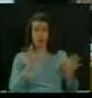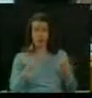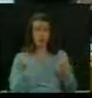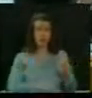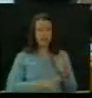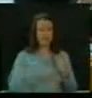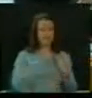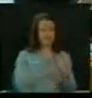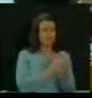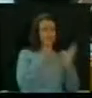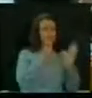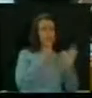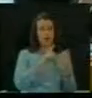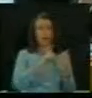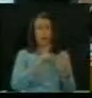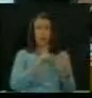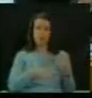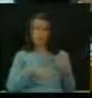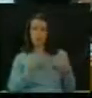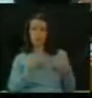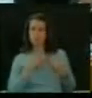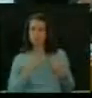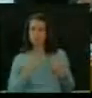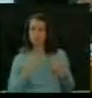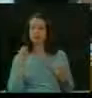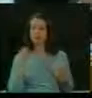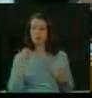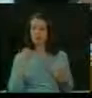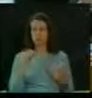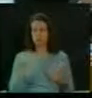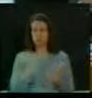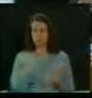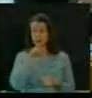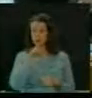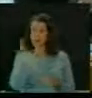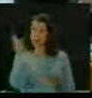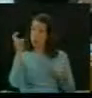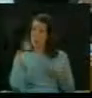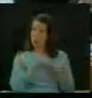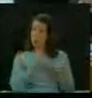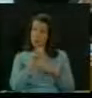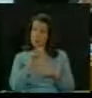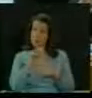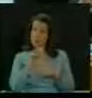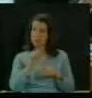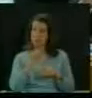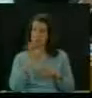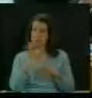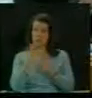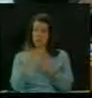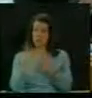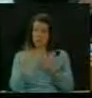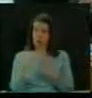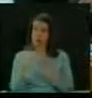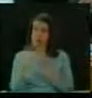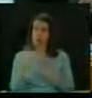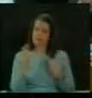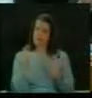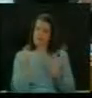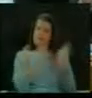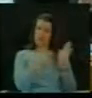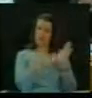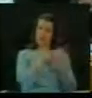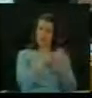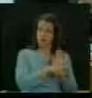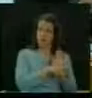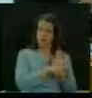violation, what is not a violation. Mr. Law Director, correct me if I'm wrong, but you were quoted in the media saying that a violation of this